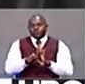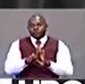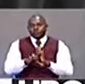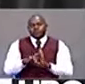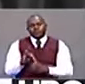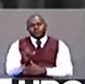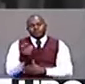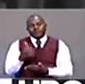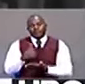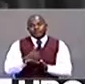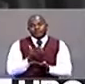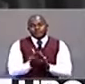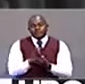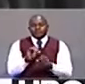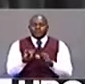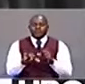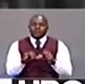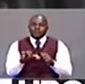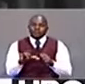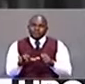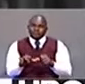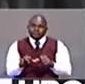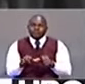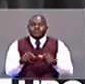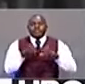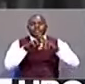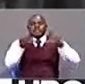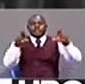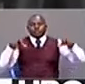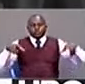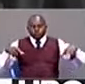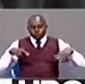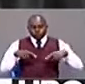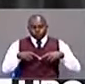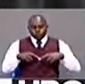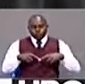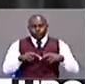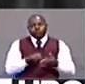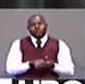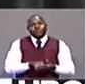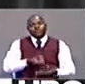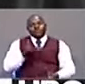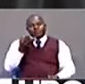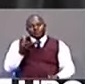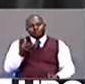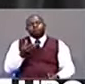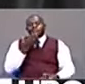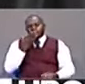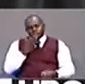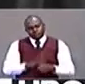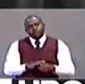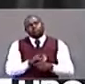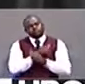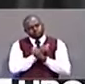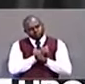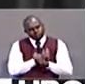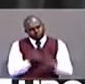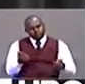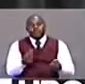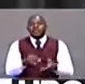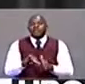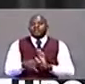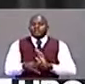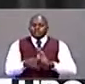the first section is about theological virtues. He fulfilled the